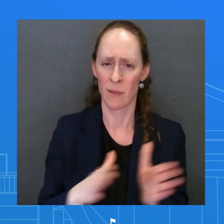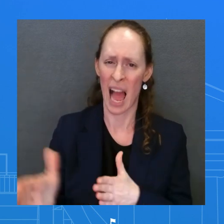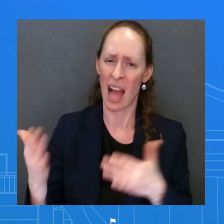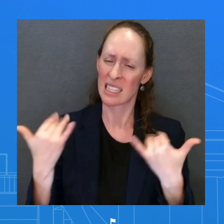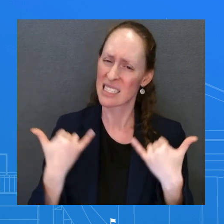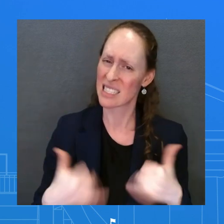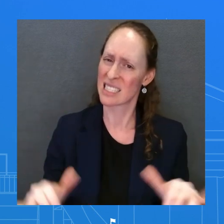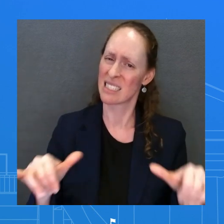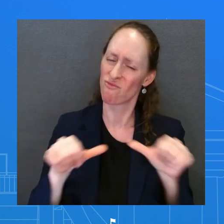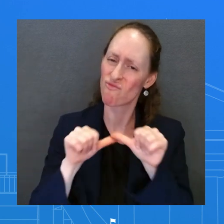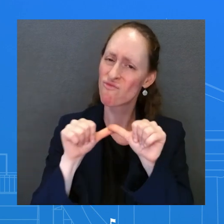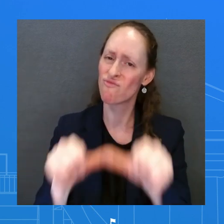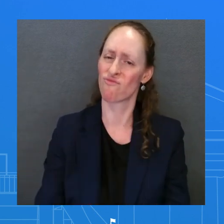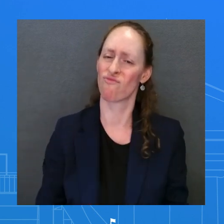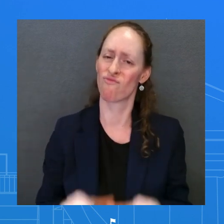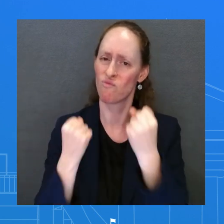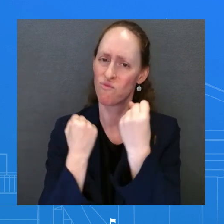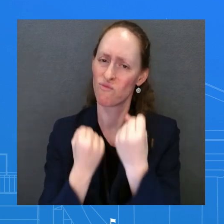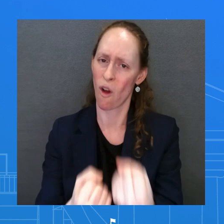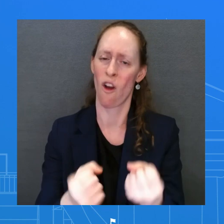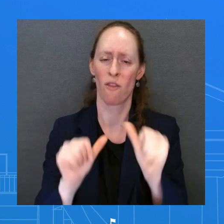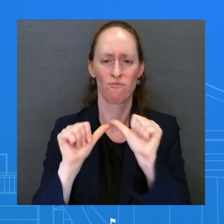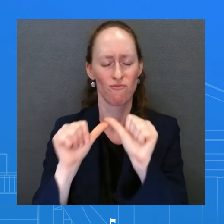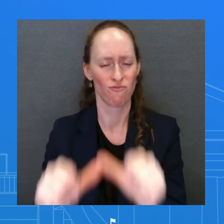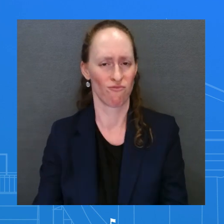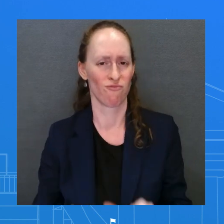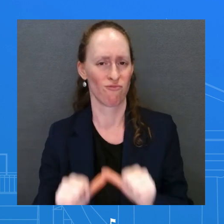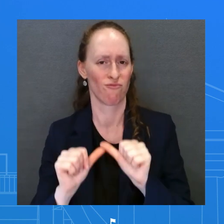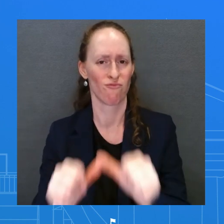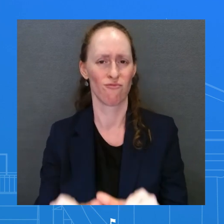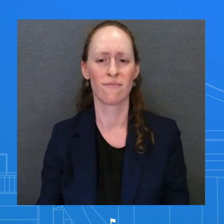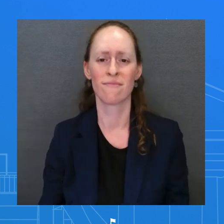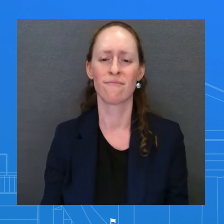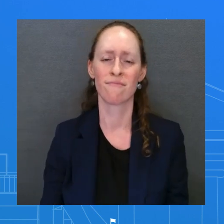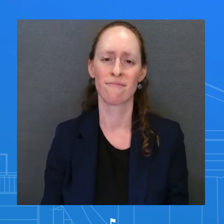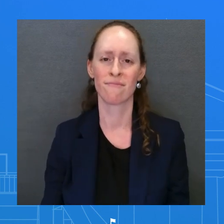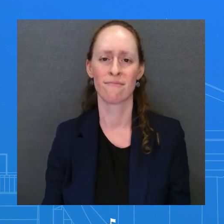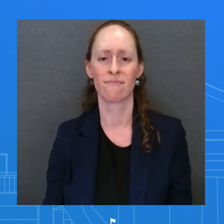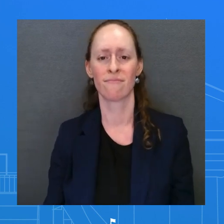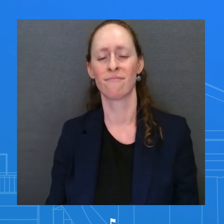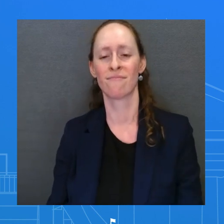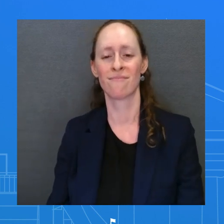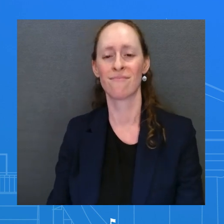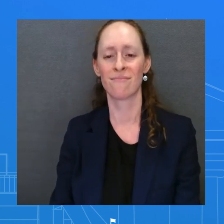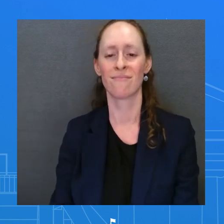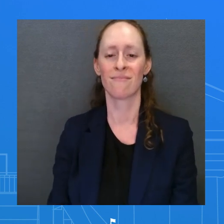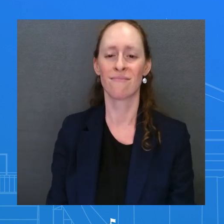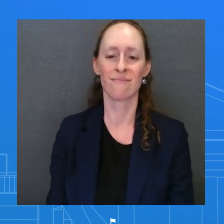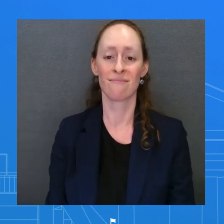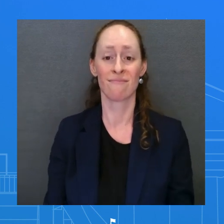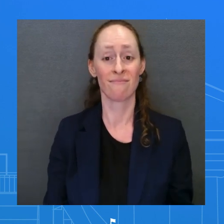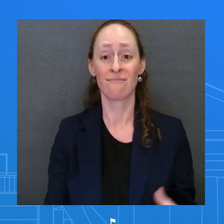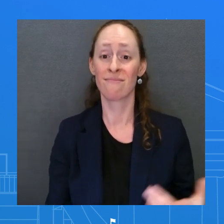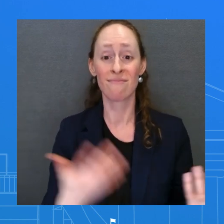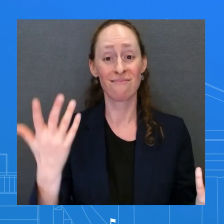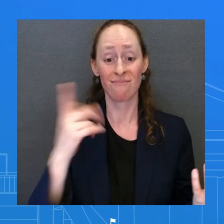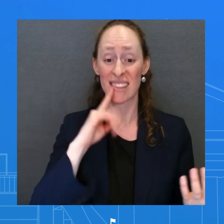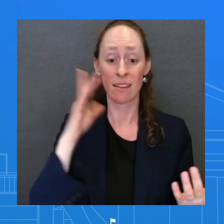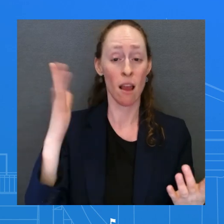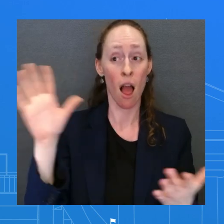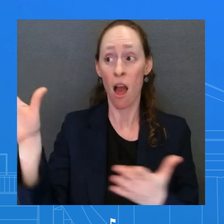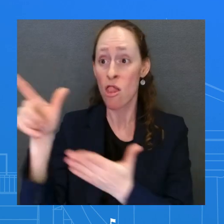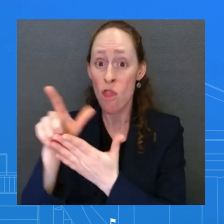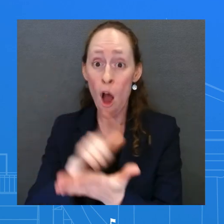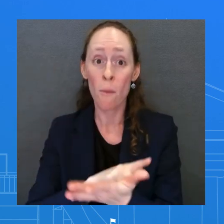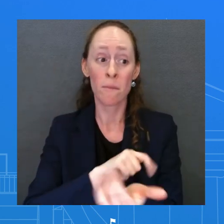legislations, clearly, the historic pieces of legislation that we bring up, is all connected to building an economy that grows for everyone,